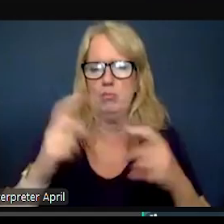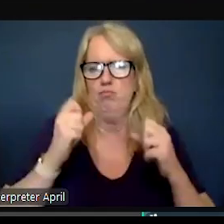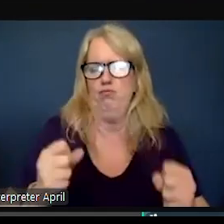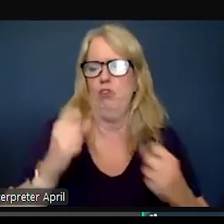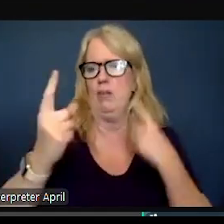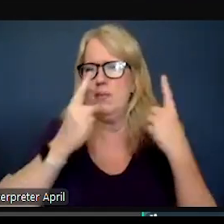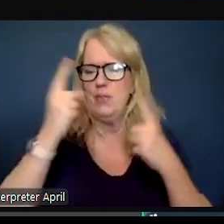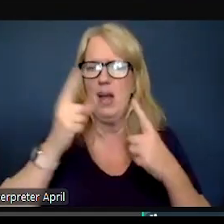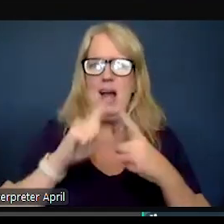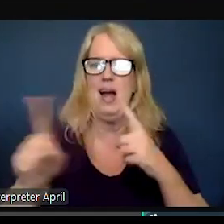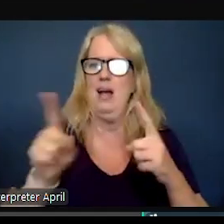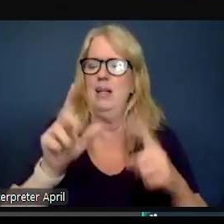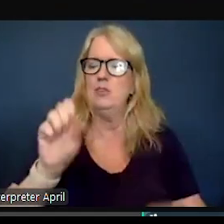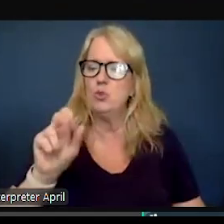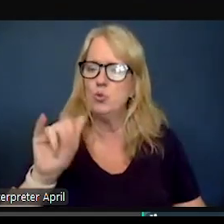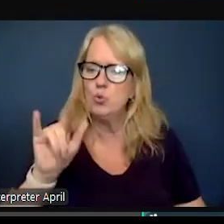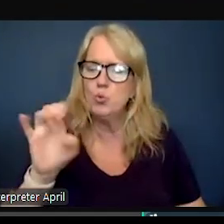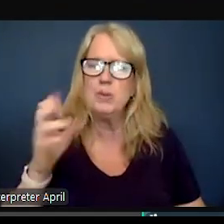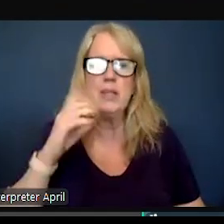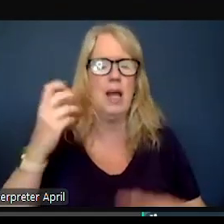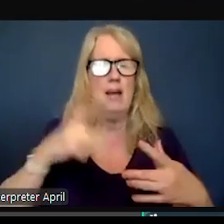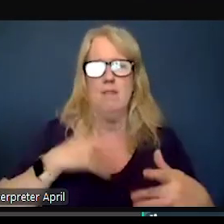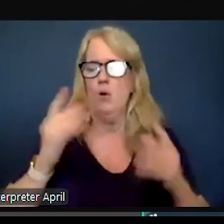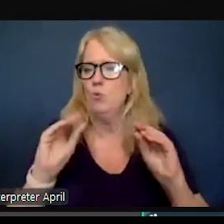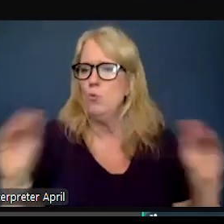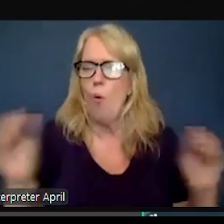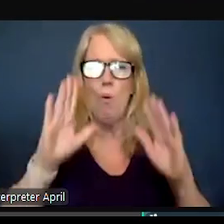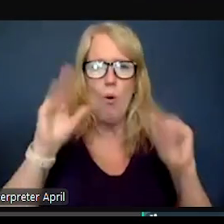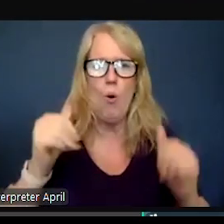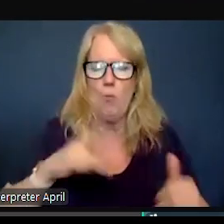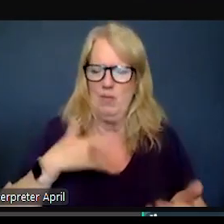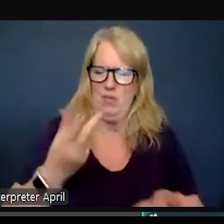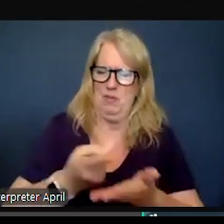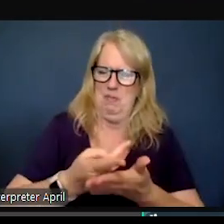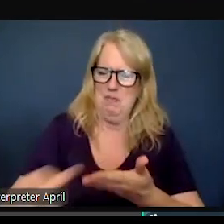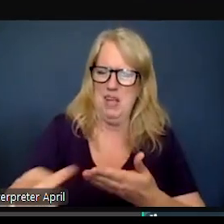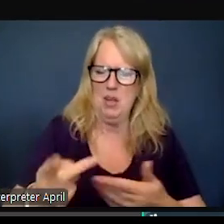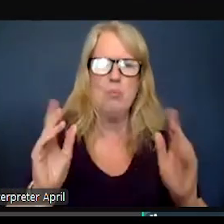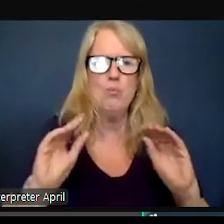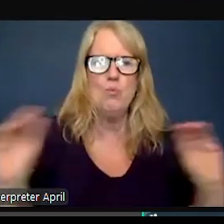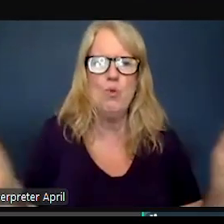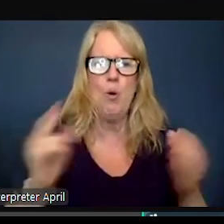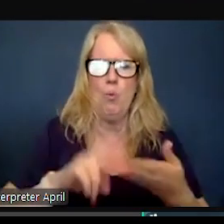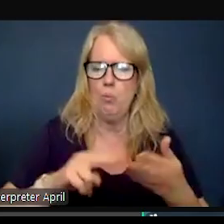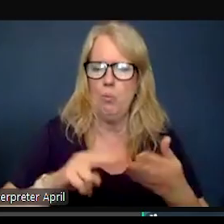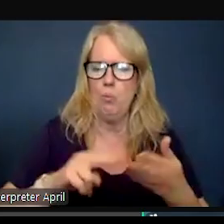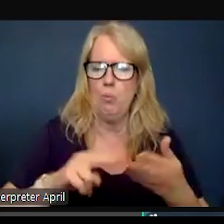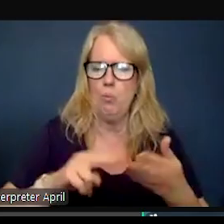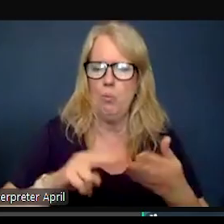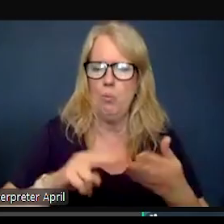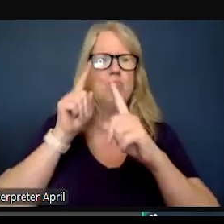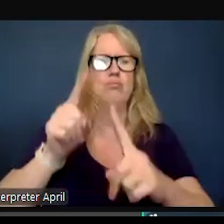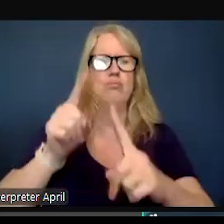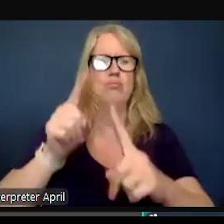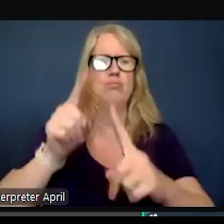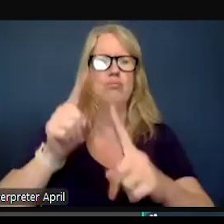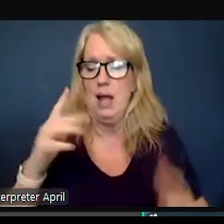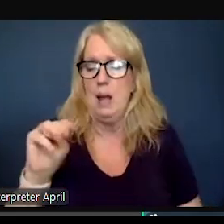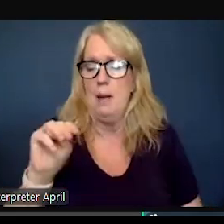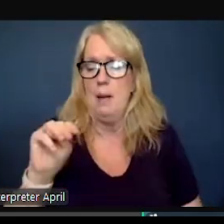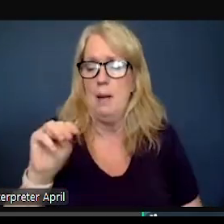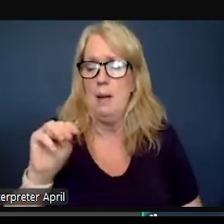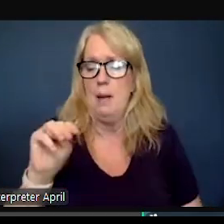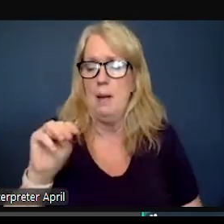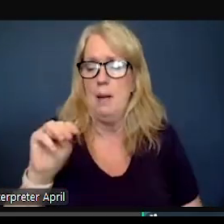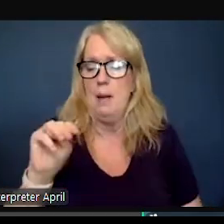of suicide. He felt hopeless. He felt like a failure. He didn't see a purpose or direction in life. And Madison spent quite a